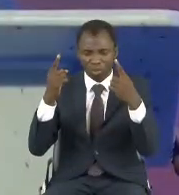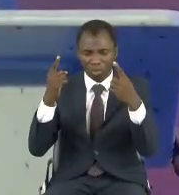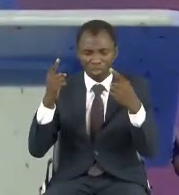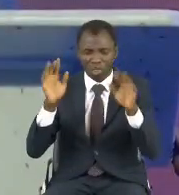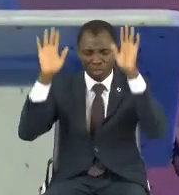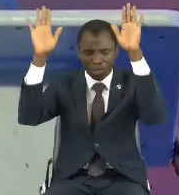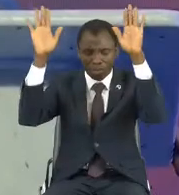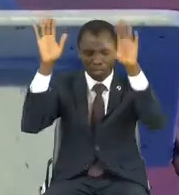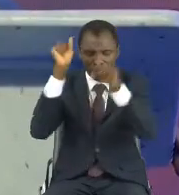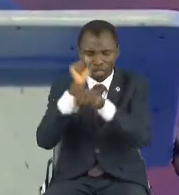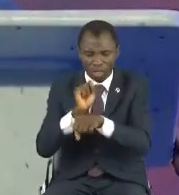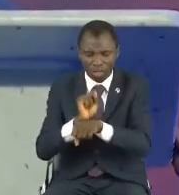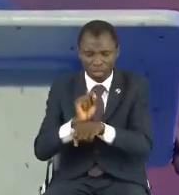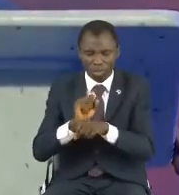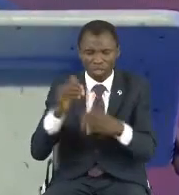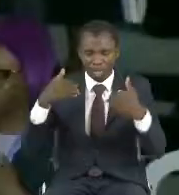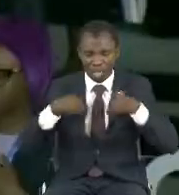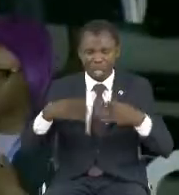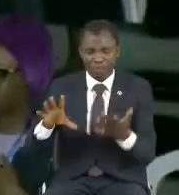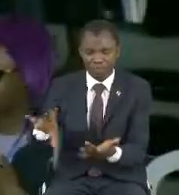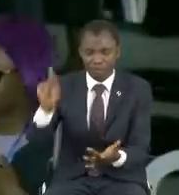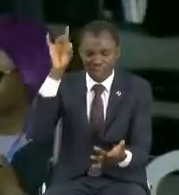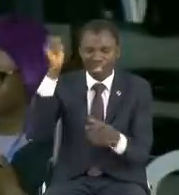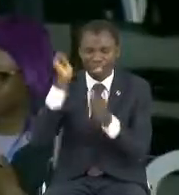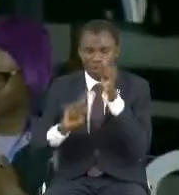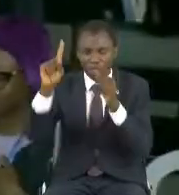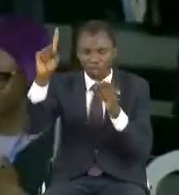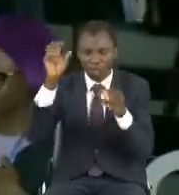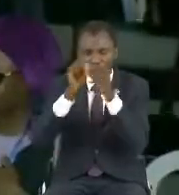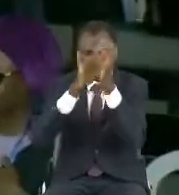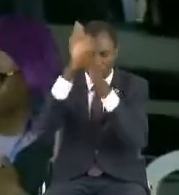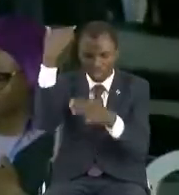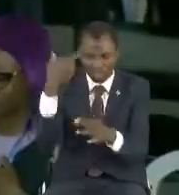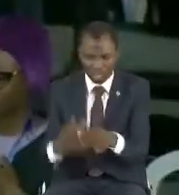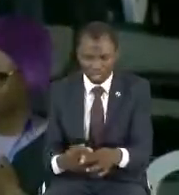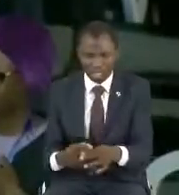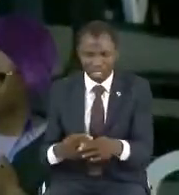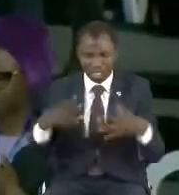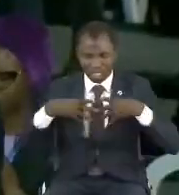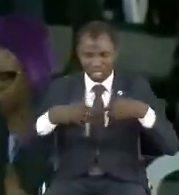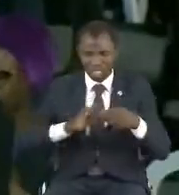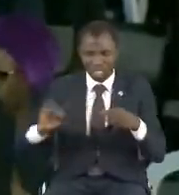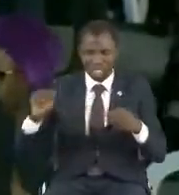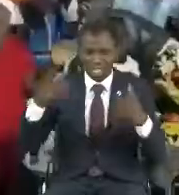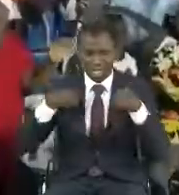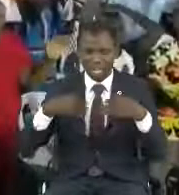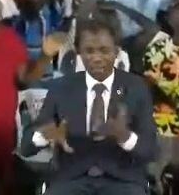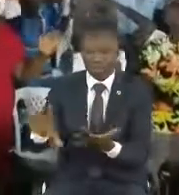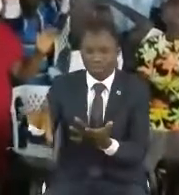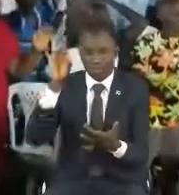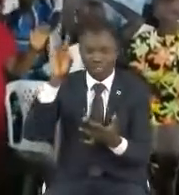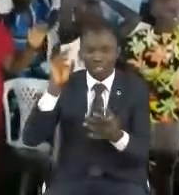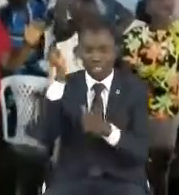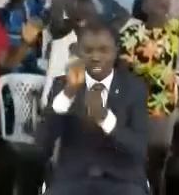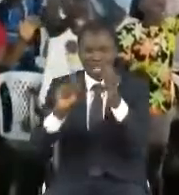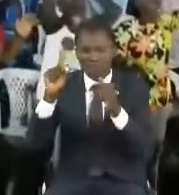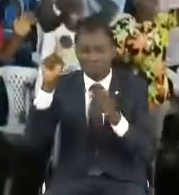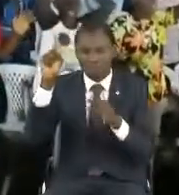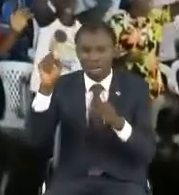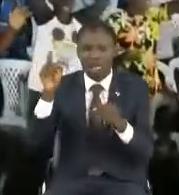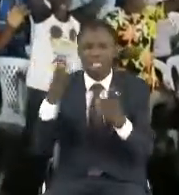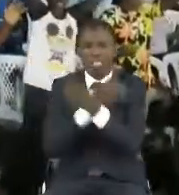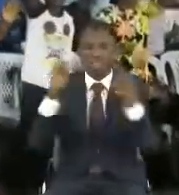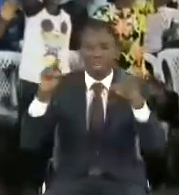Miracle has located everyone. Healing has located everyone.